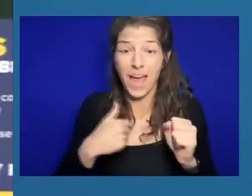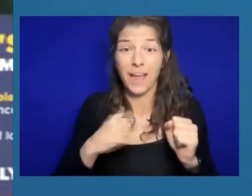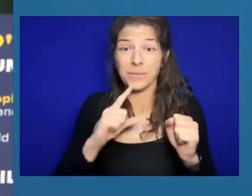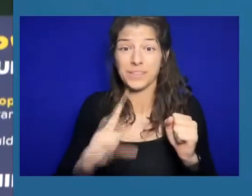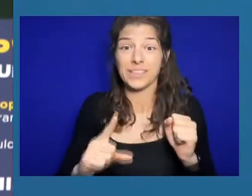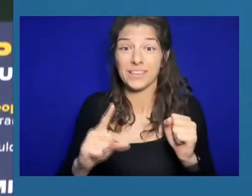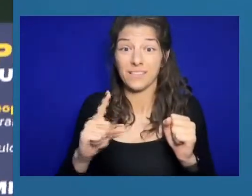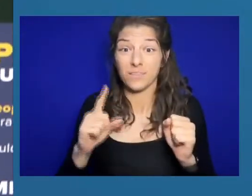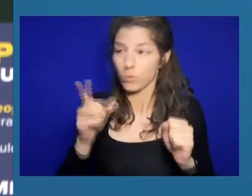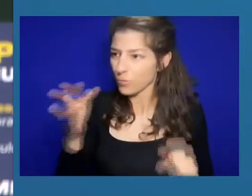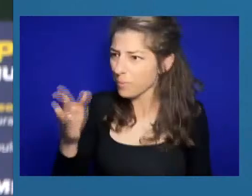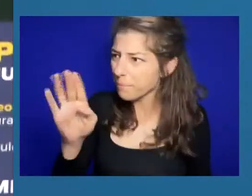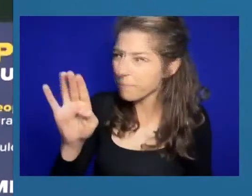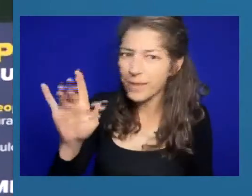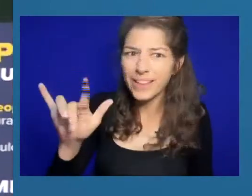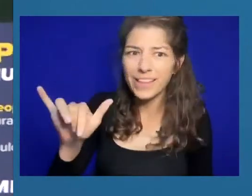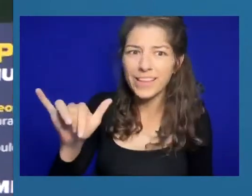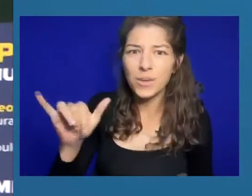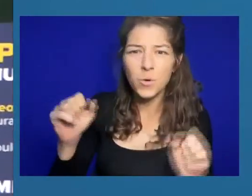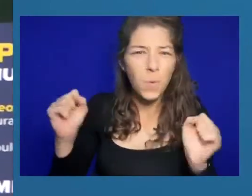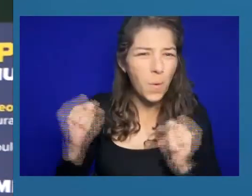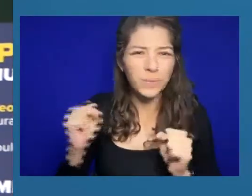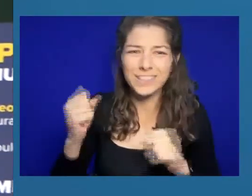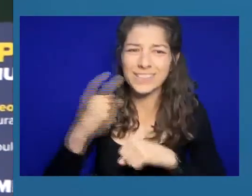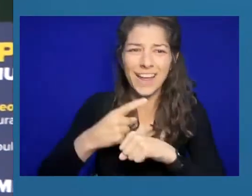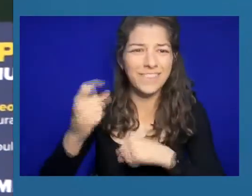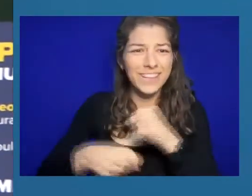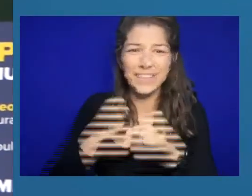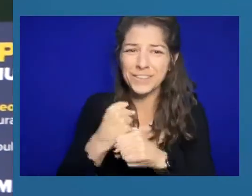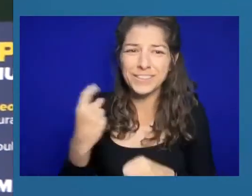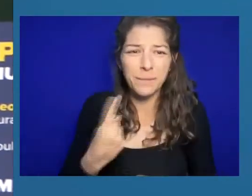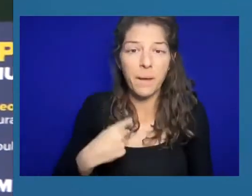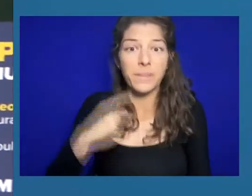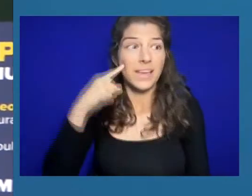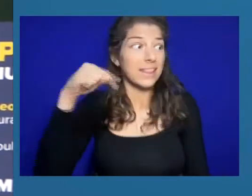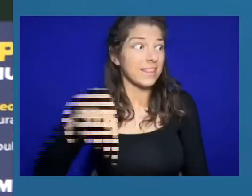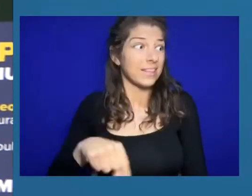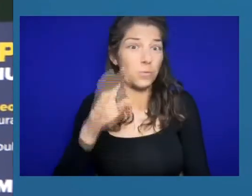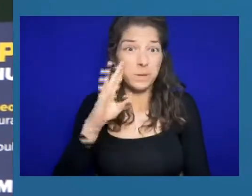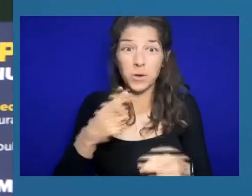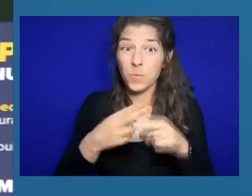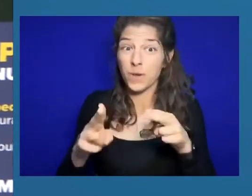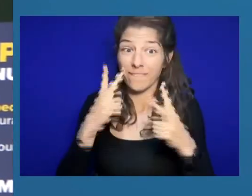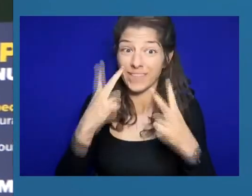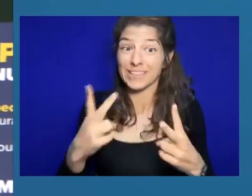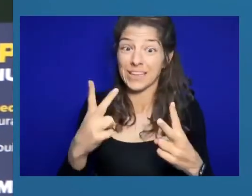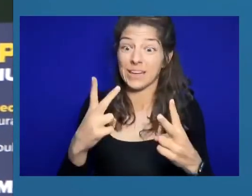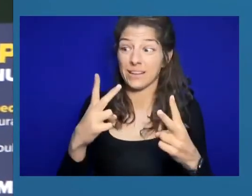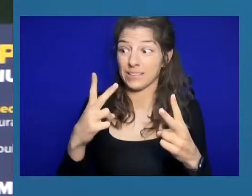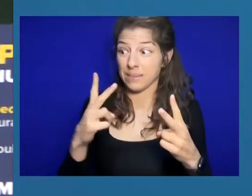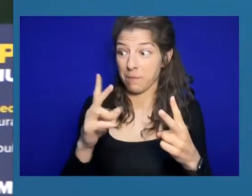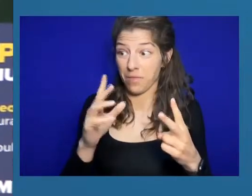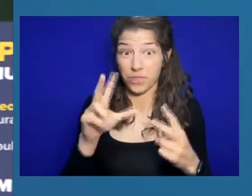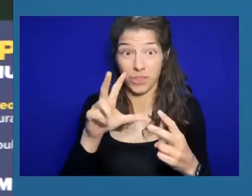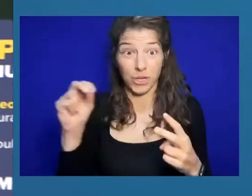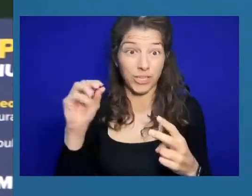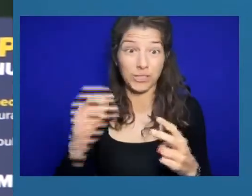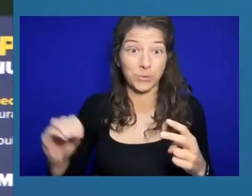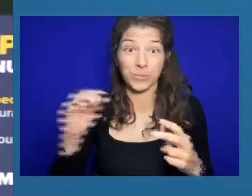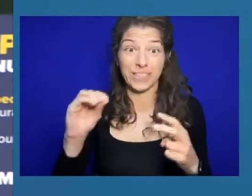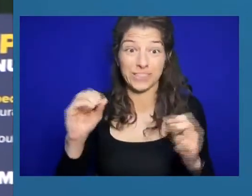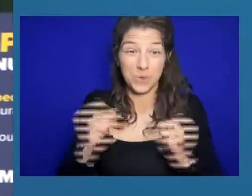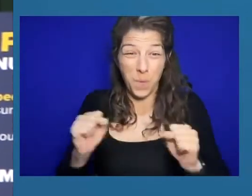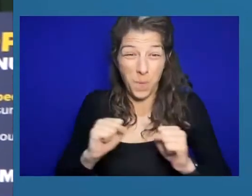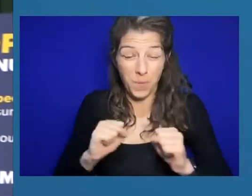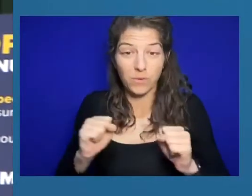with me, Billy? Was that the coldest day of the year? And I'm thinking, this would be a really quick visit because it is about 30 degrees in here.